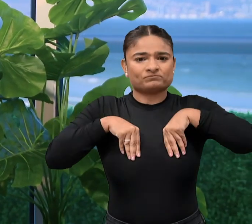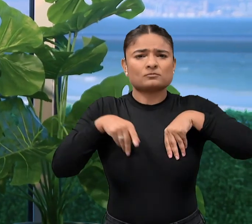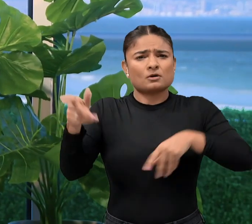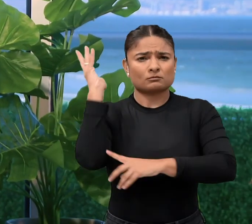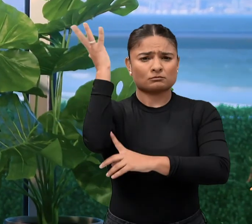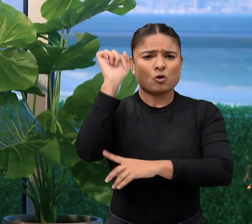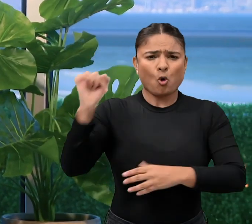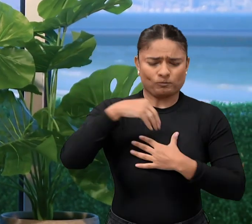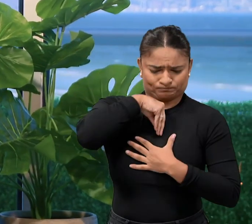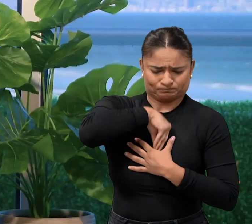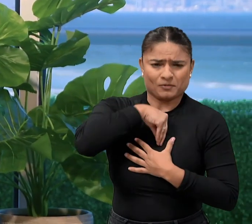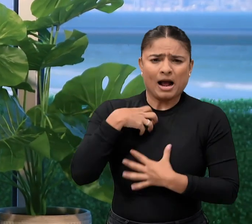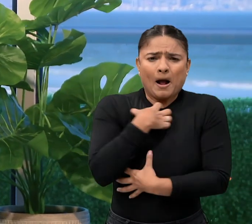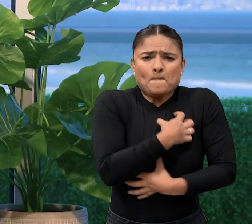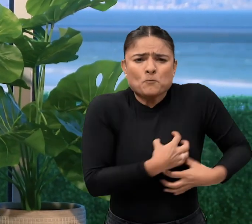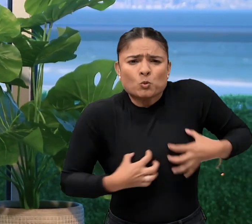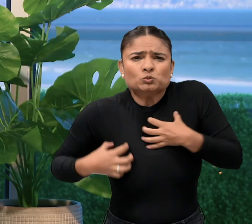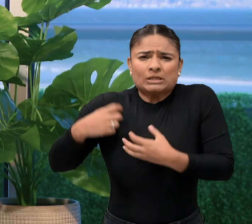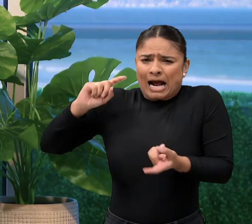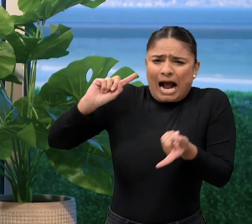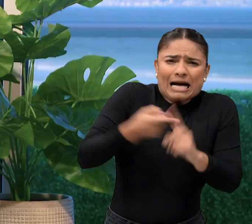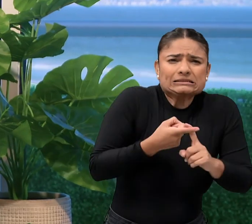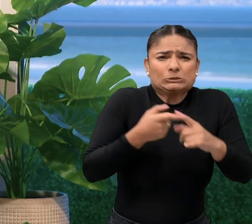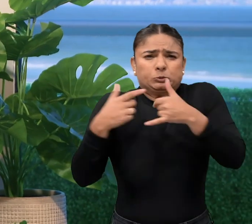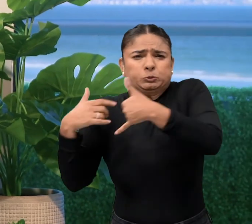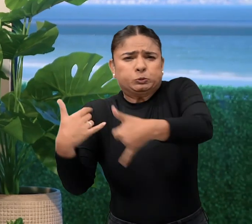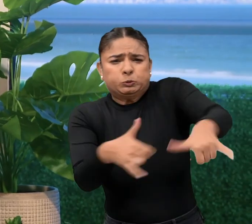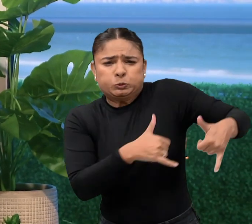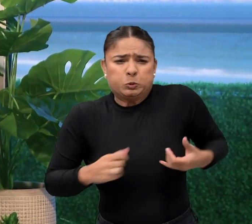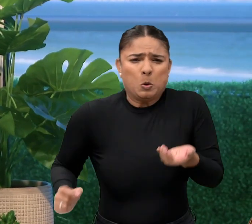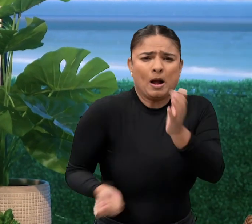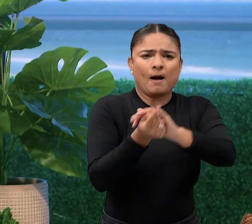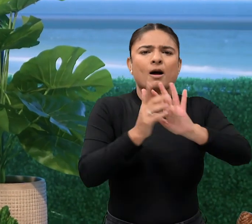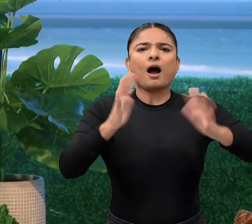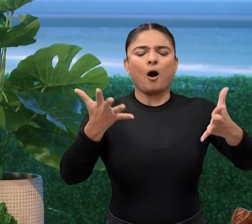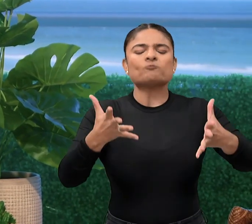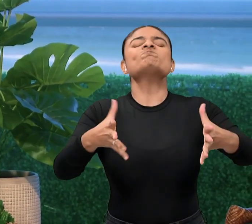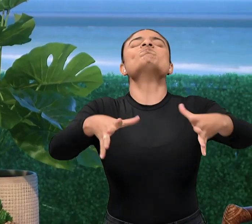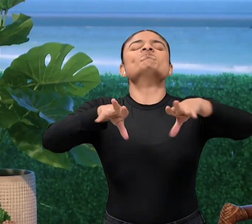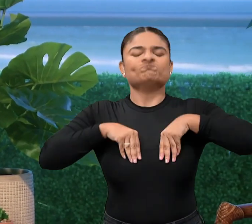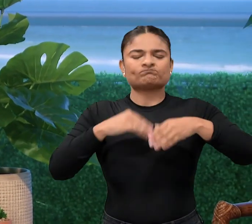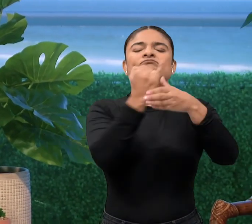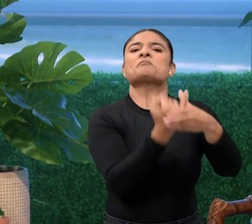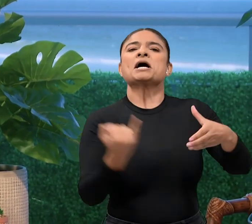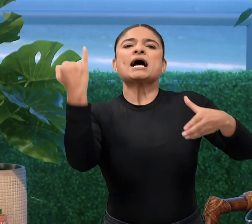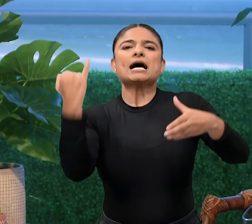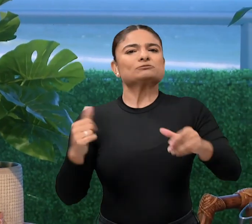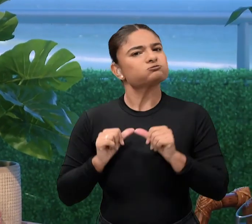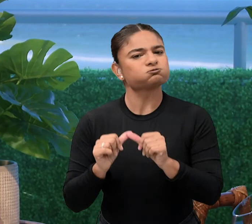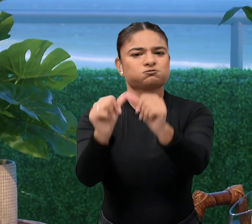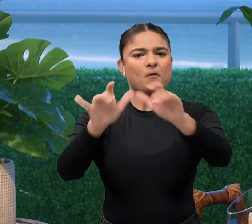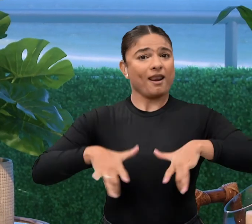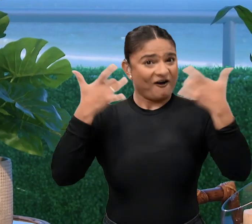haar mees innerlike emosies en gedagtes, oor haar motorongeluk en besering en hoe sy moes leer om haar gevoel